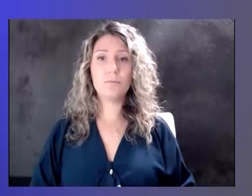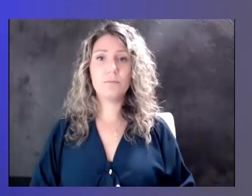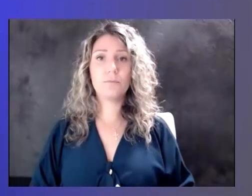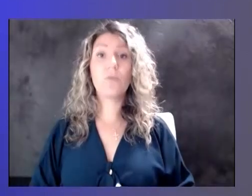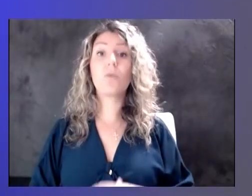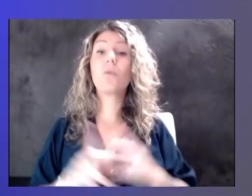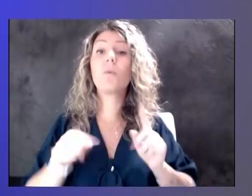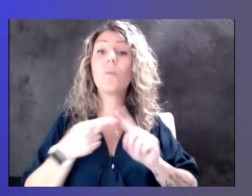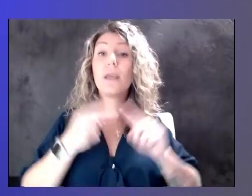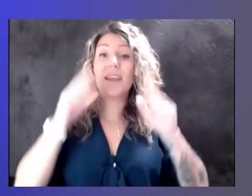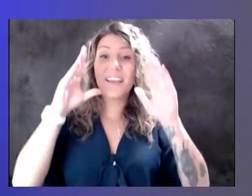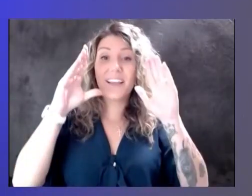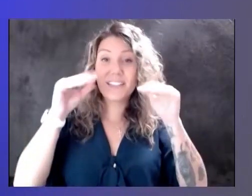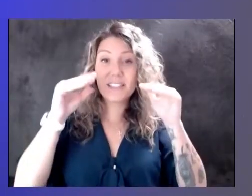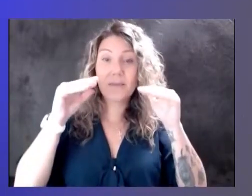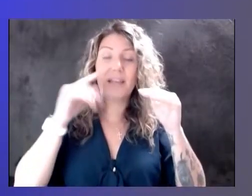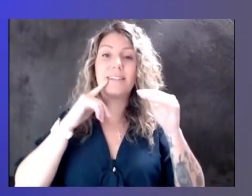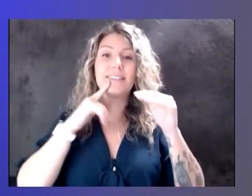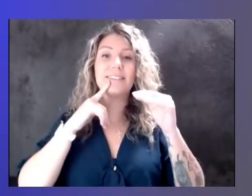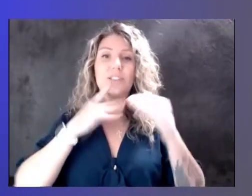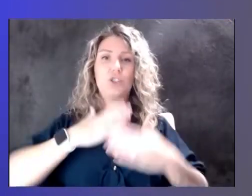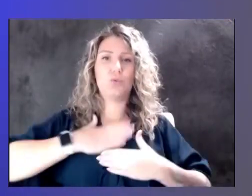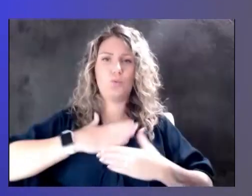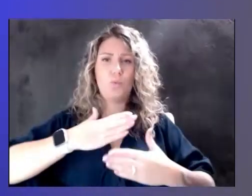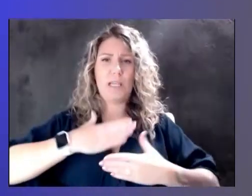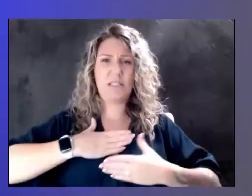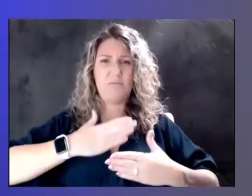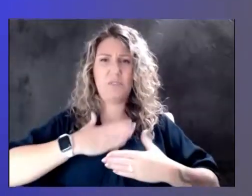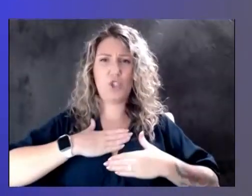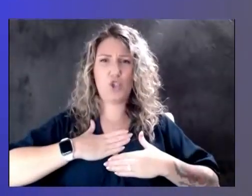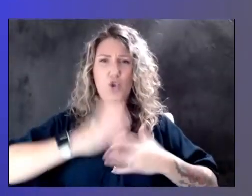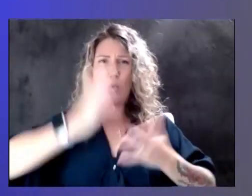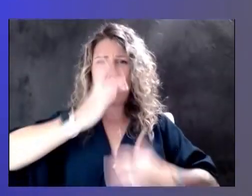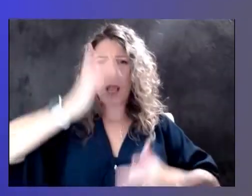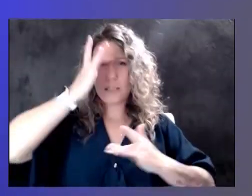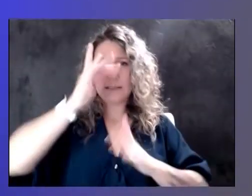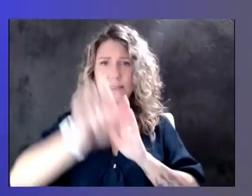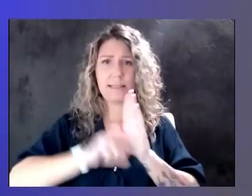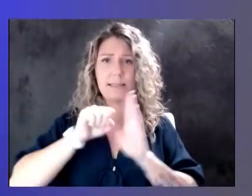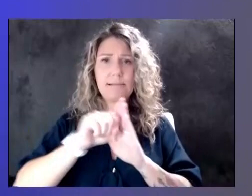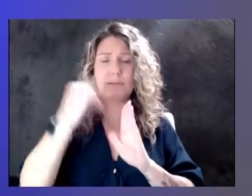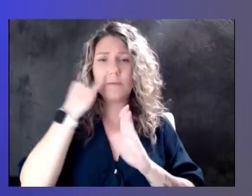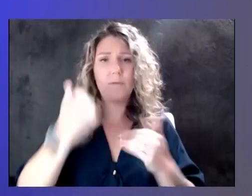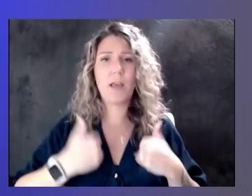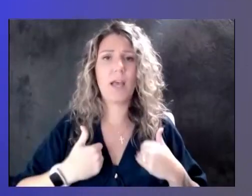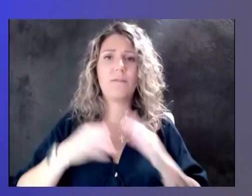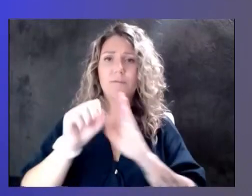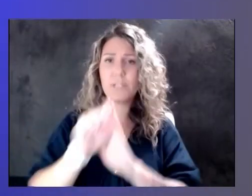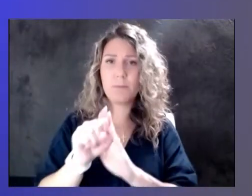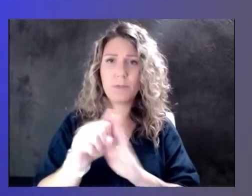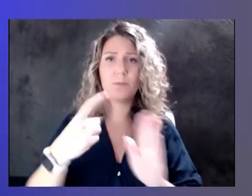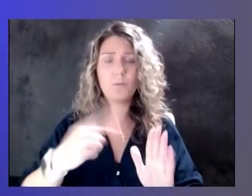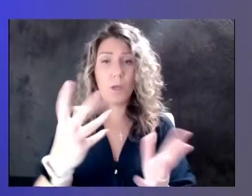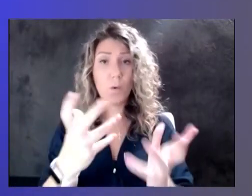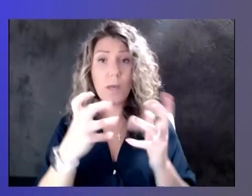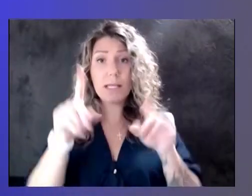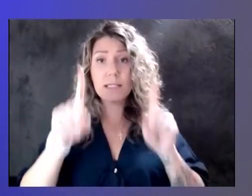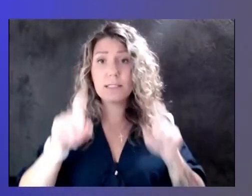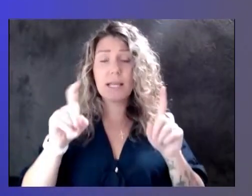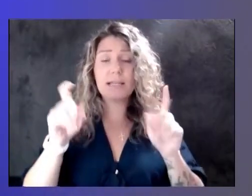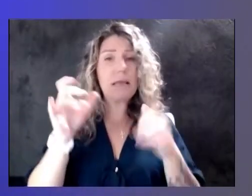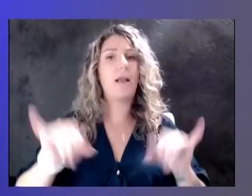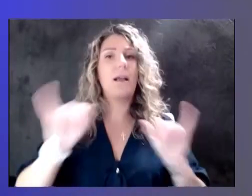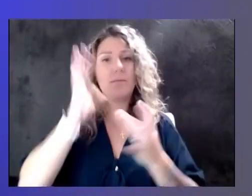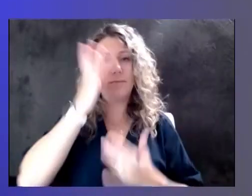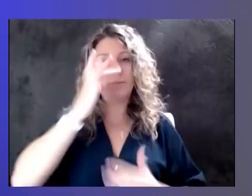be in respiratory season, so this upcoming respiratory season, if you have symptoms, we want to test you for the common viruses that might be causing